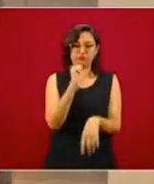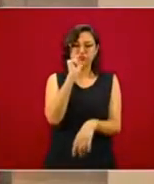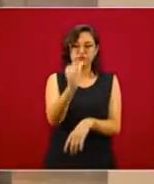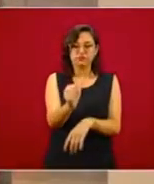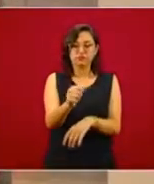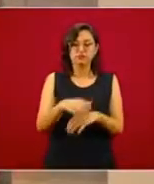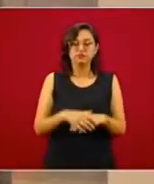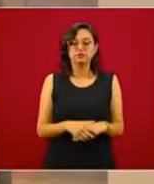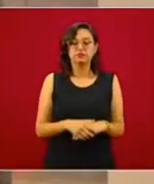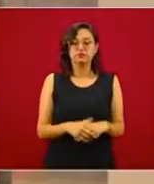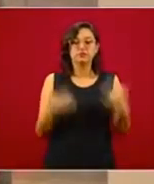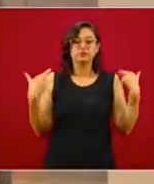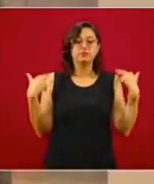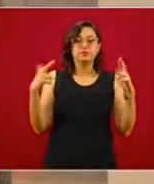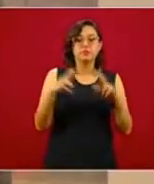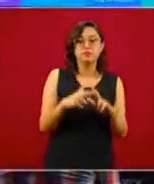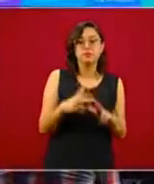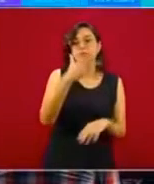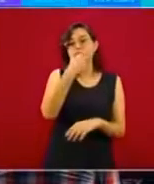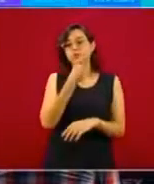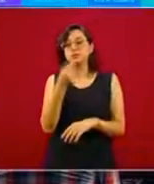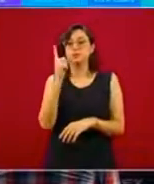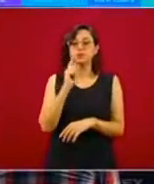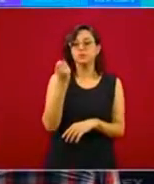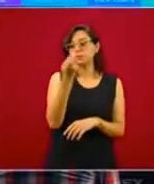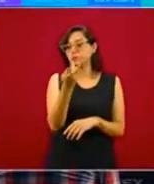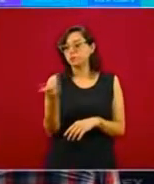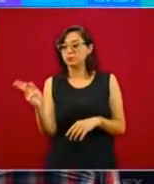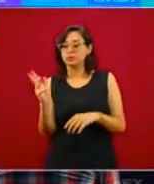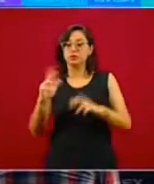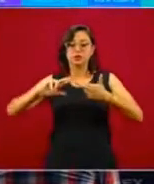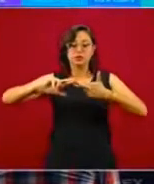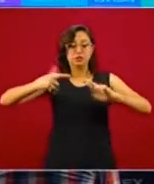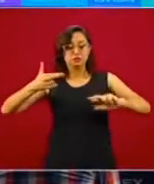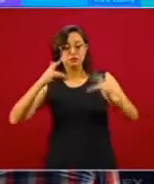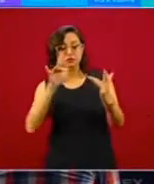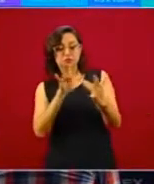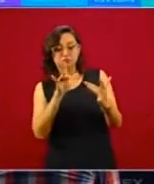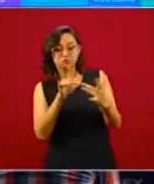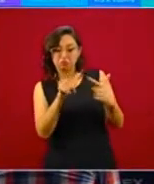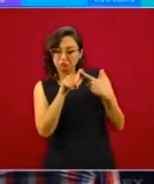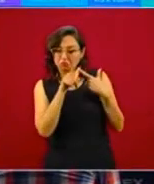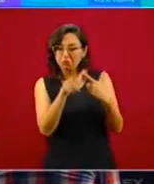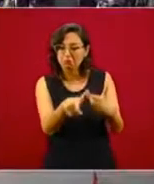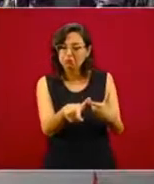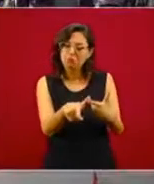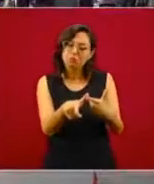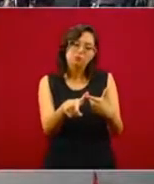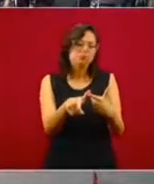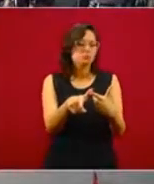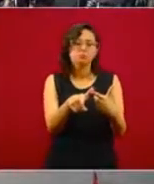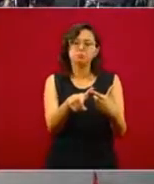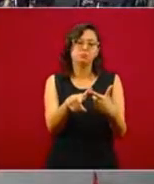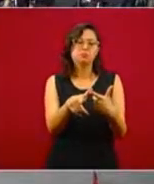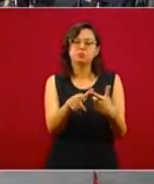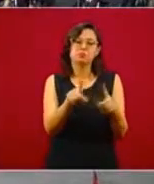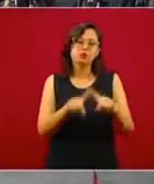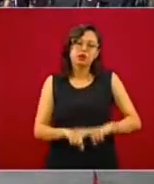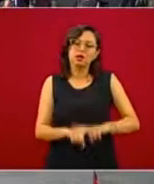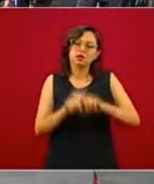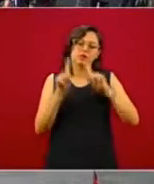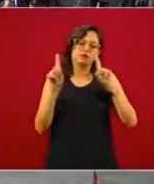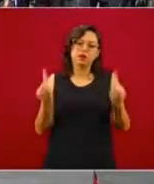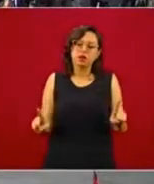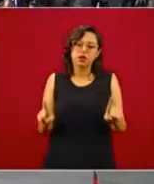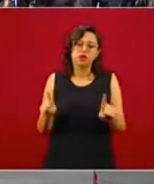on TV or internet for them. And the interaction between teachers and students is going to vary because it